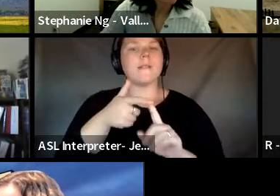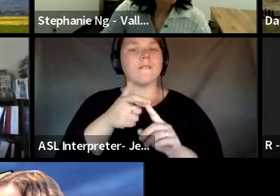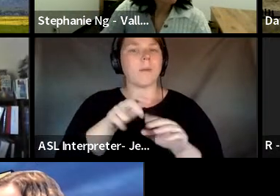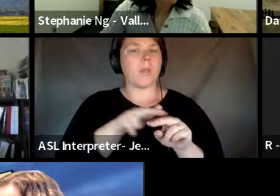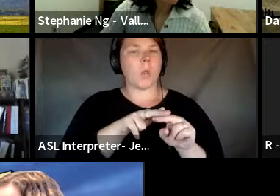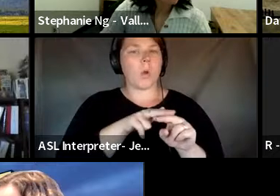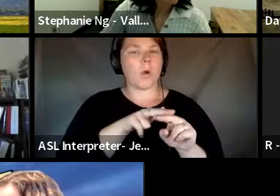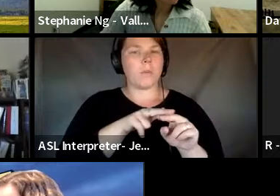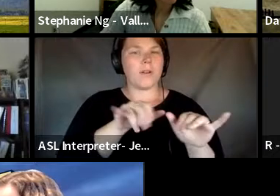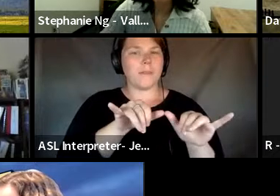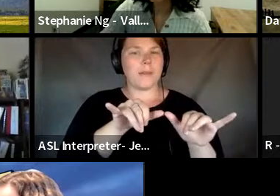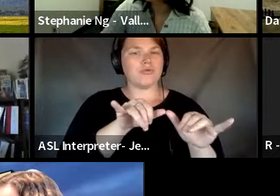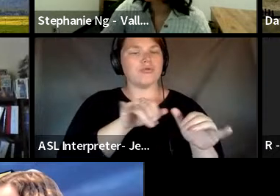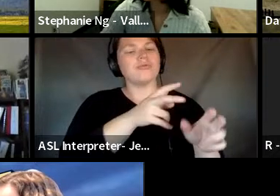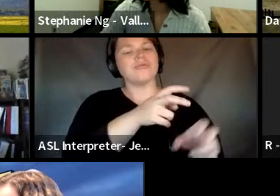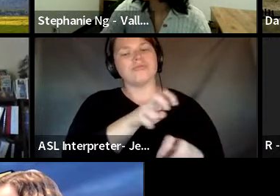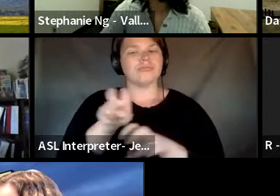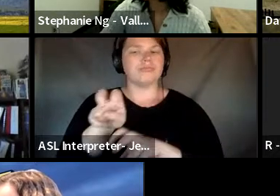locomotive measure.